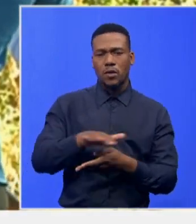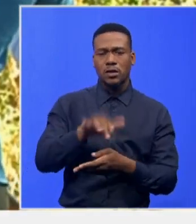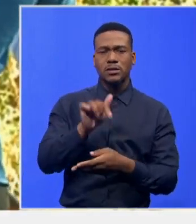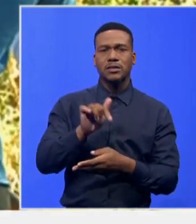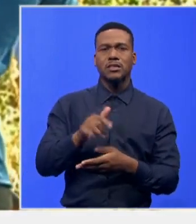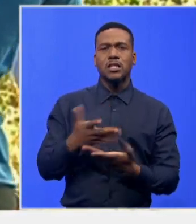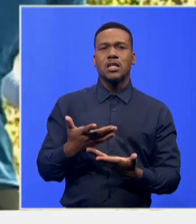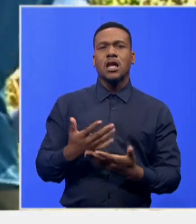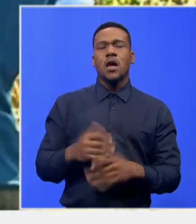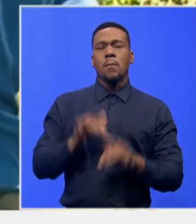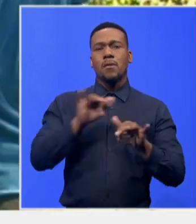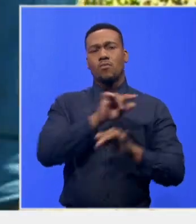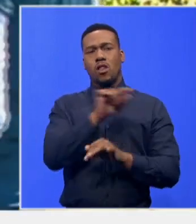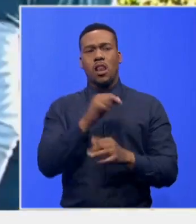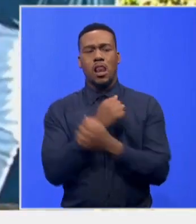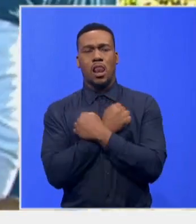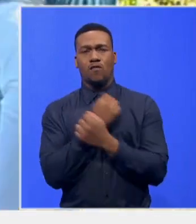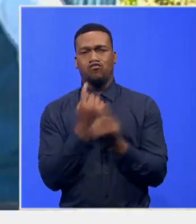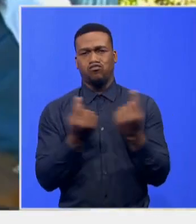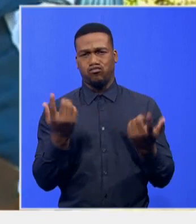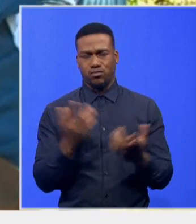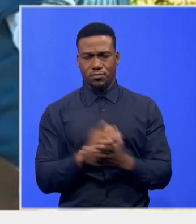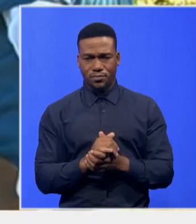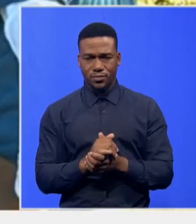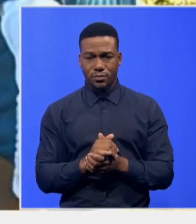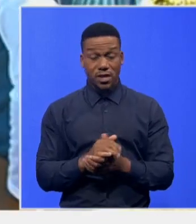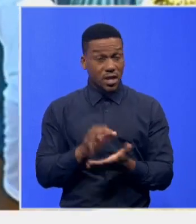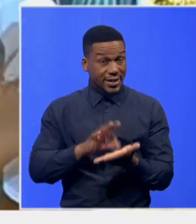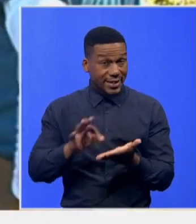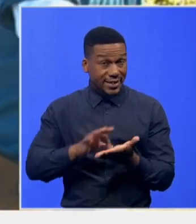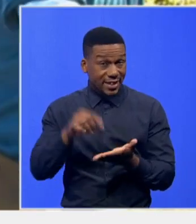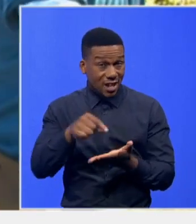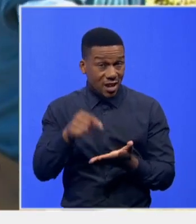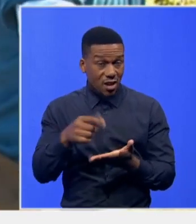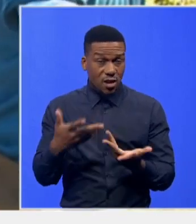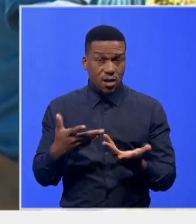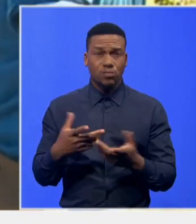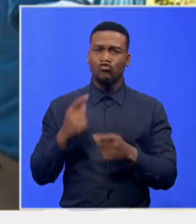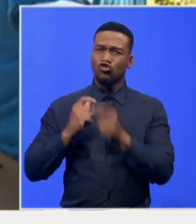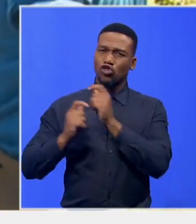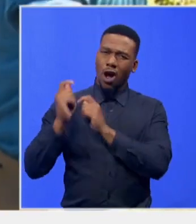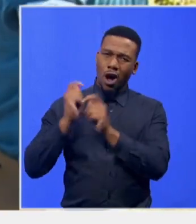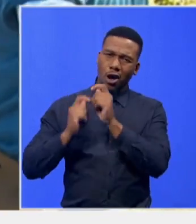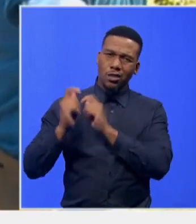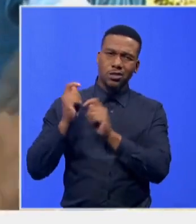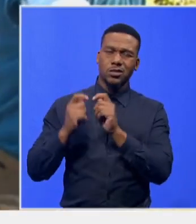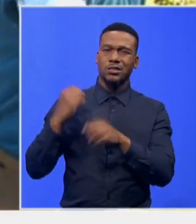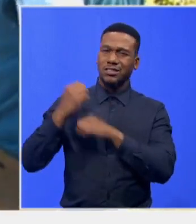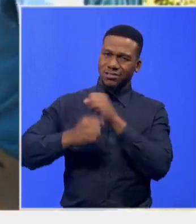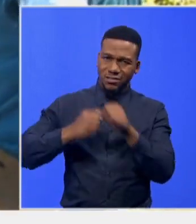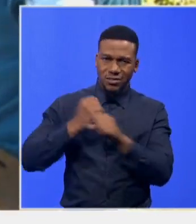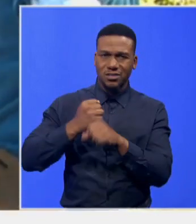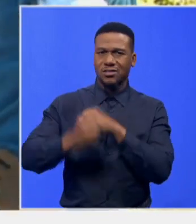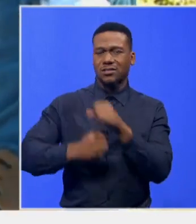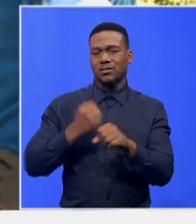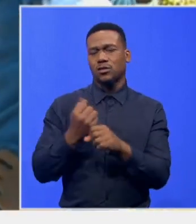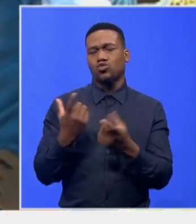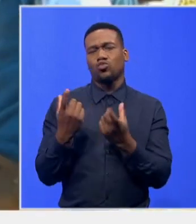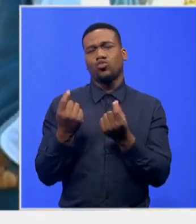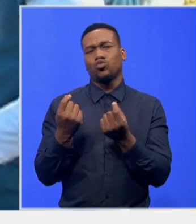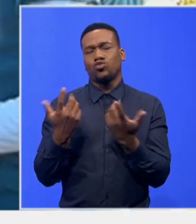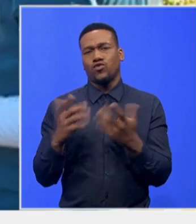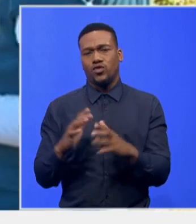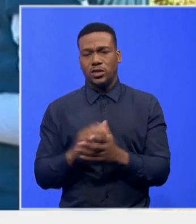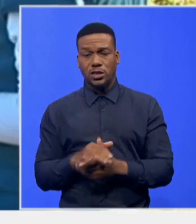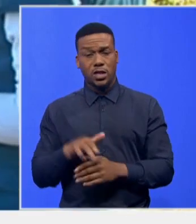Aldrin, this cleaning practice is something that has been performed for years on end by many people in this area, where